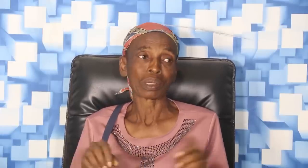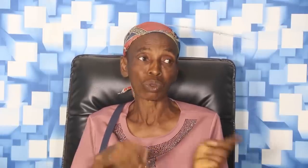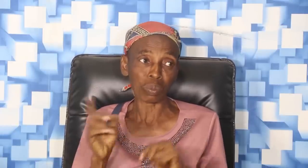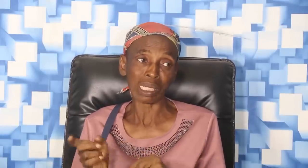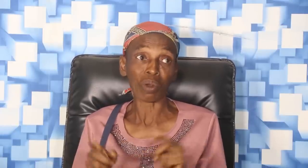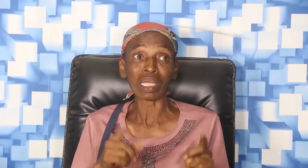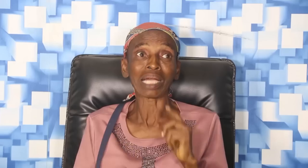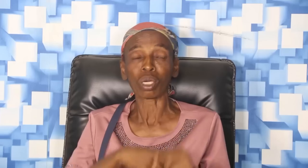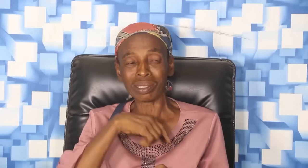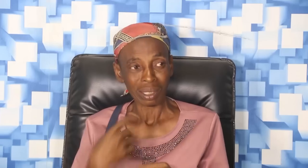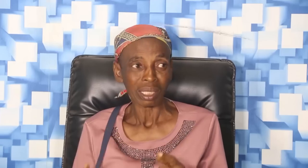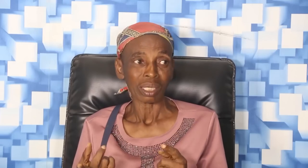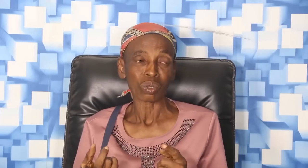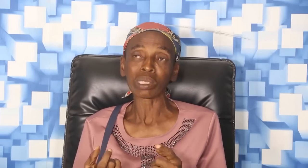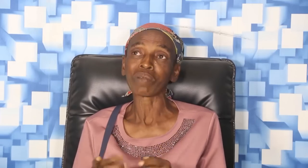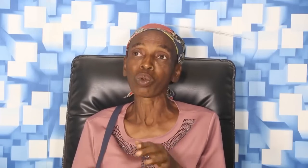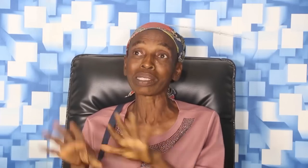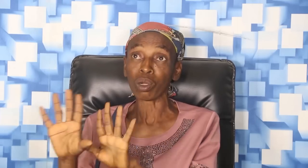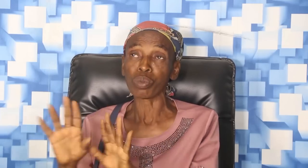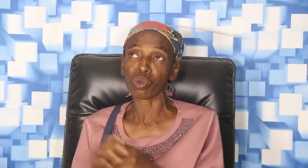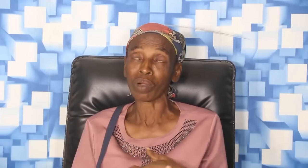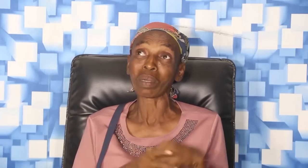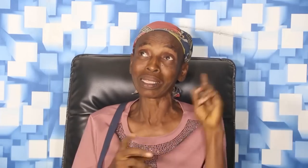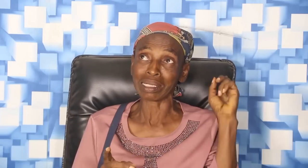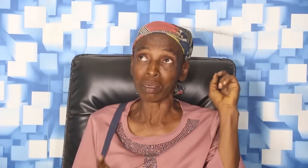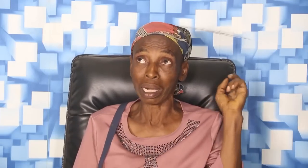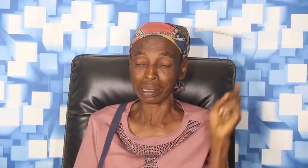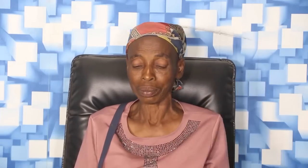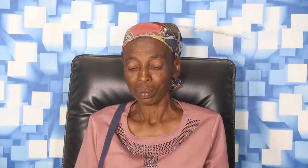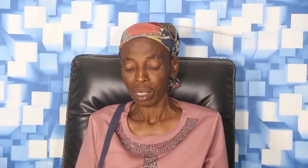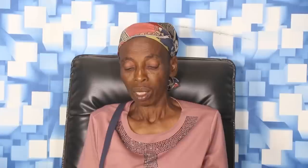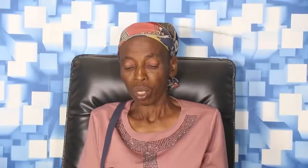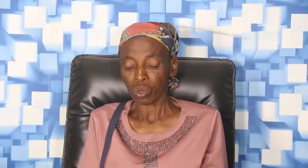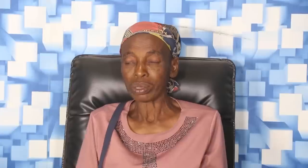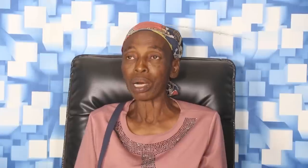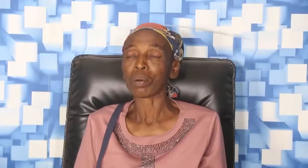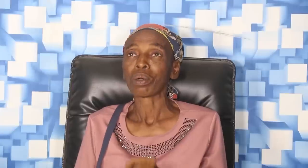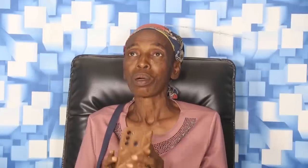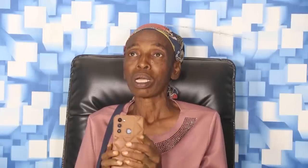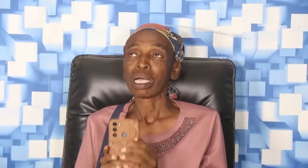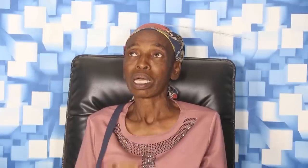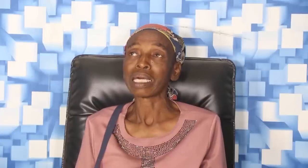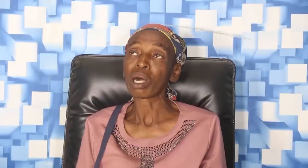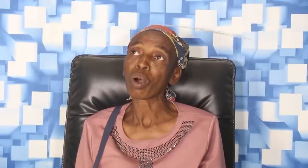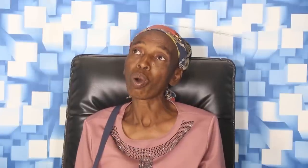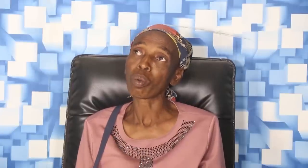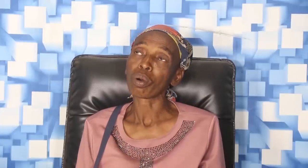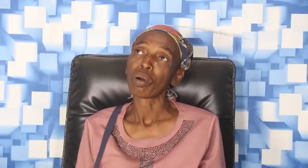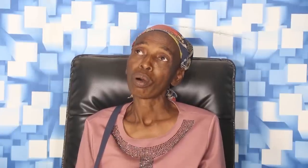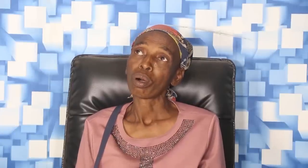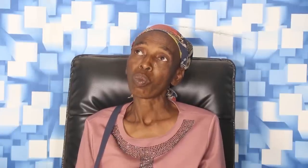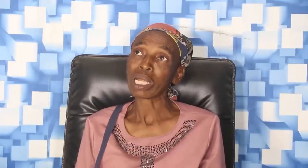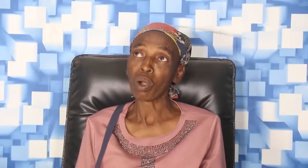now. Mm-hmm. They took me there. From there, I just took a vehicle and started coming to Lufape then in March. So now, I now go